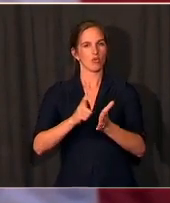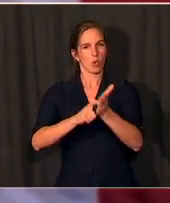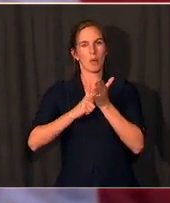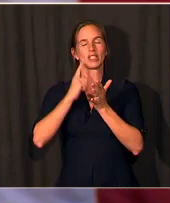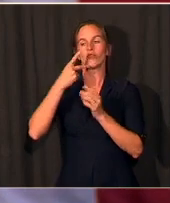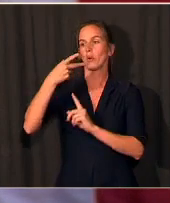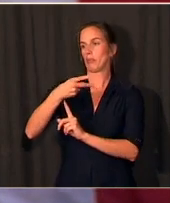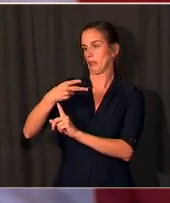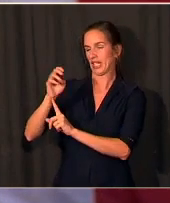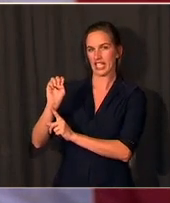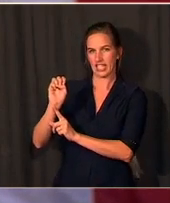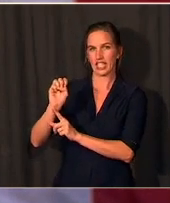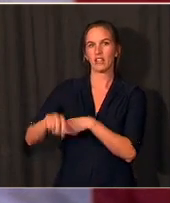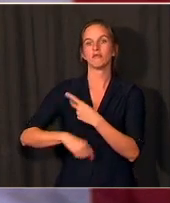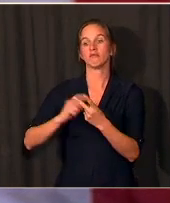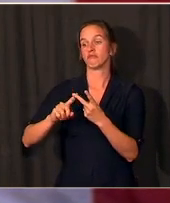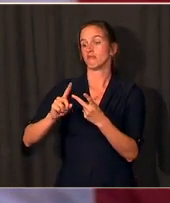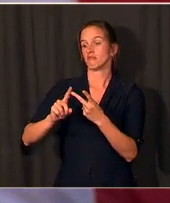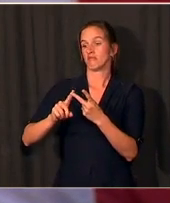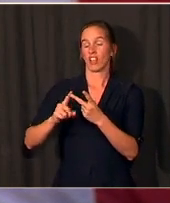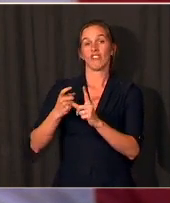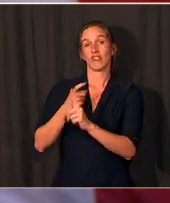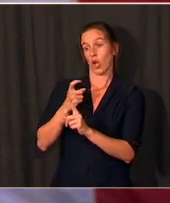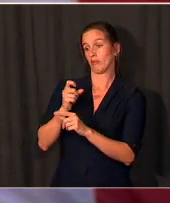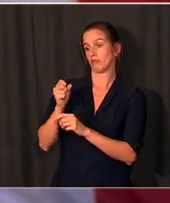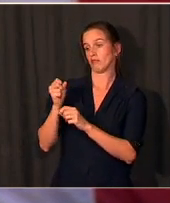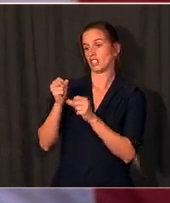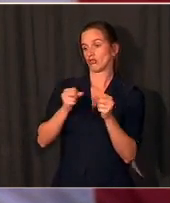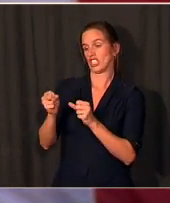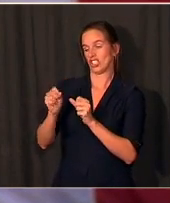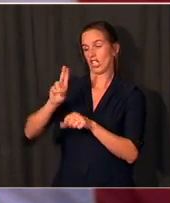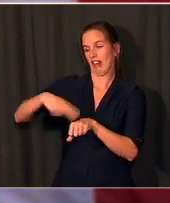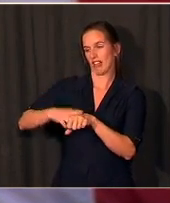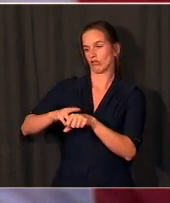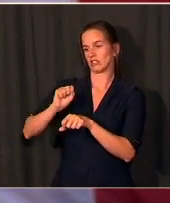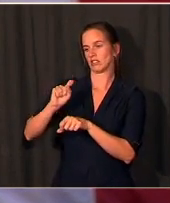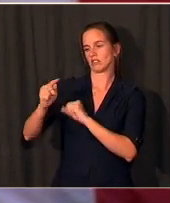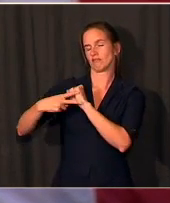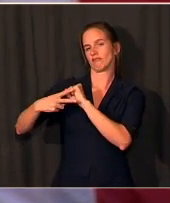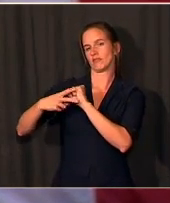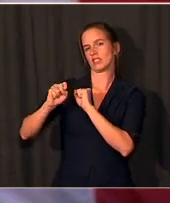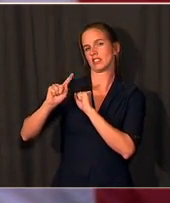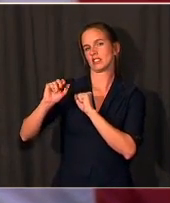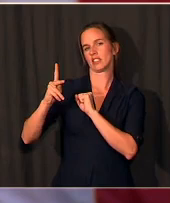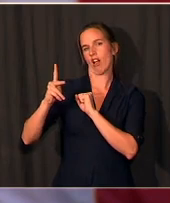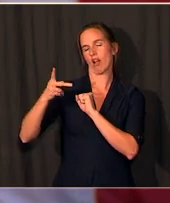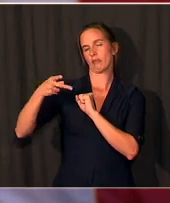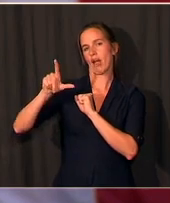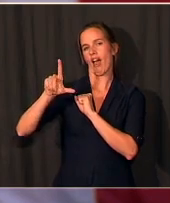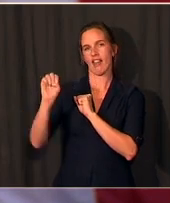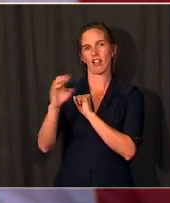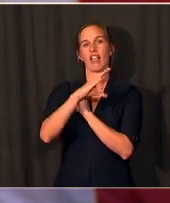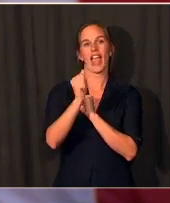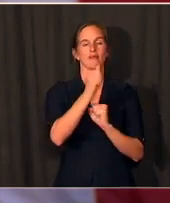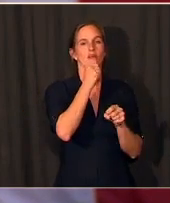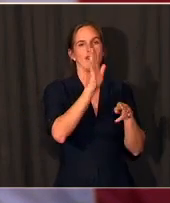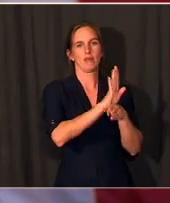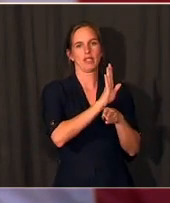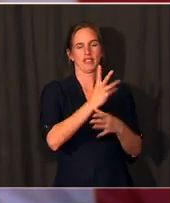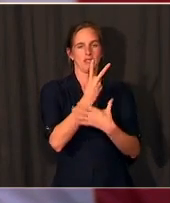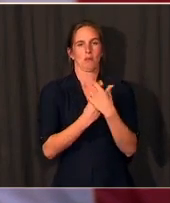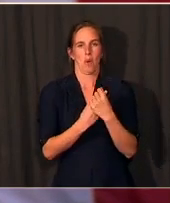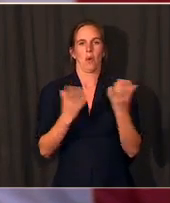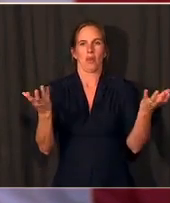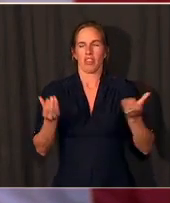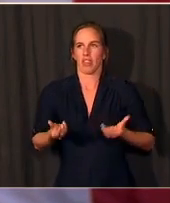both from the Strategic National Stockpile, also from the commercial market, to make sure that those needs are all met.